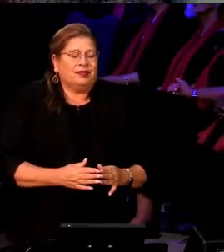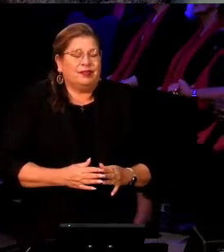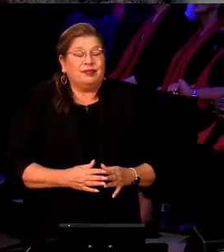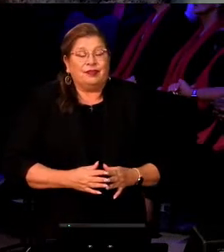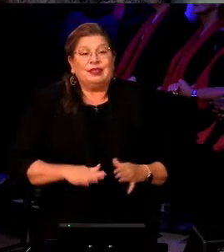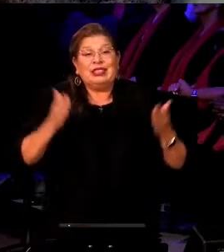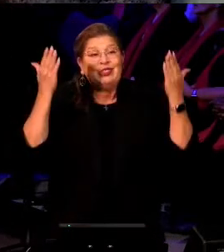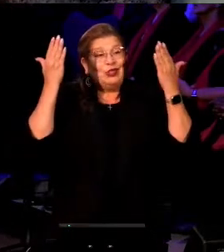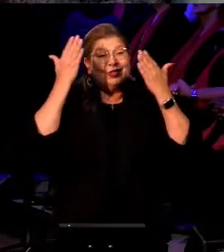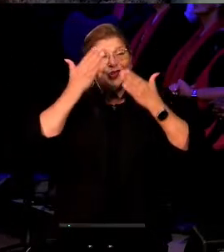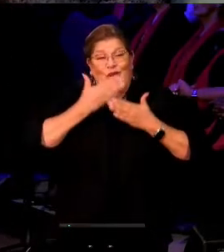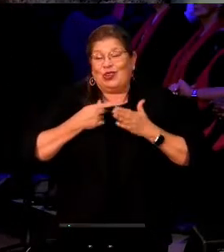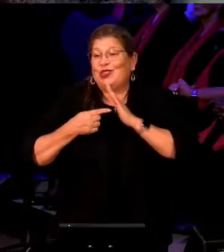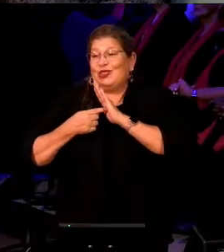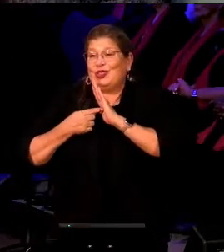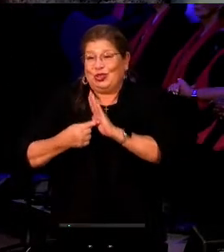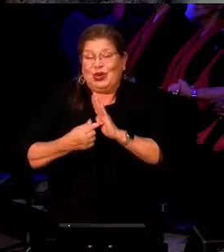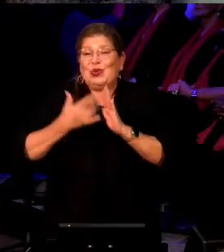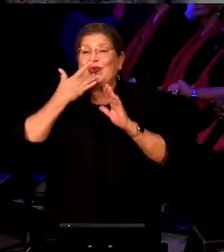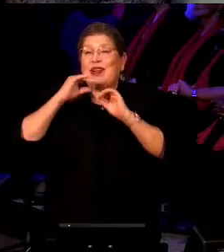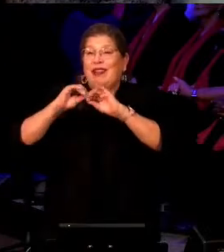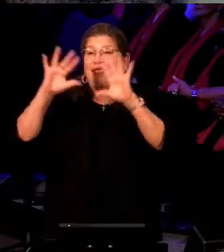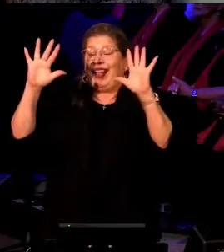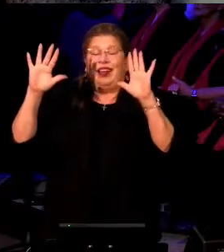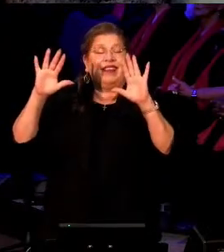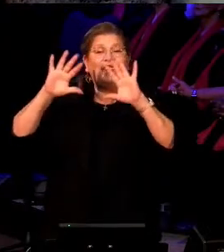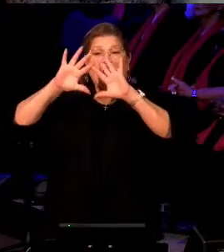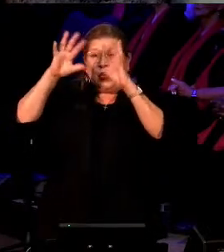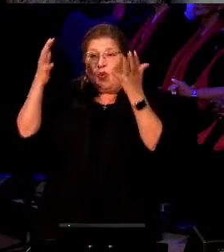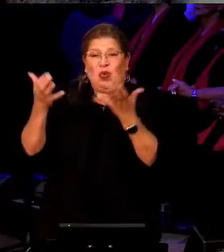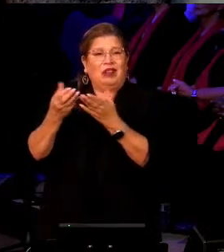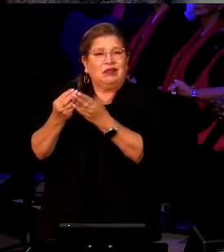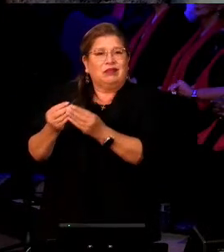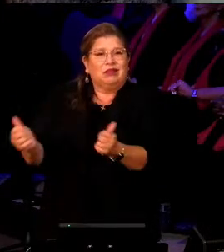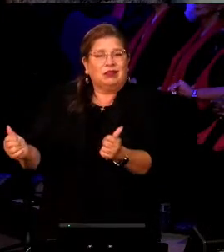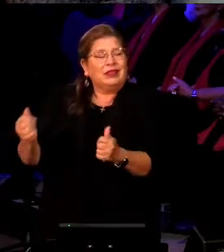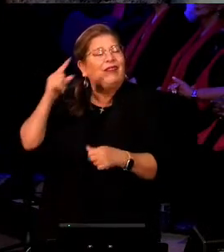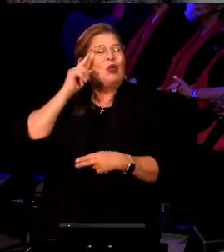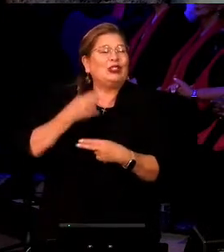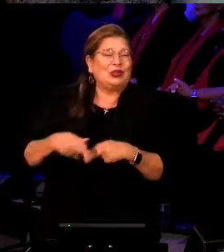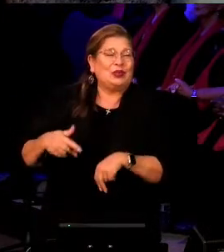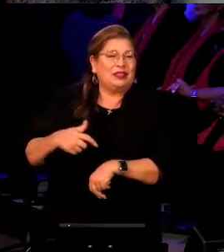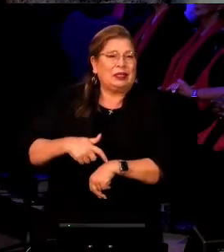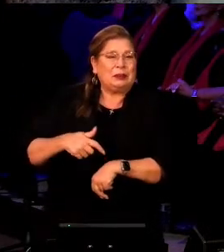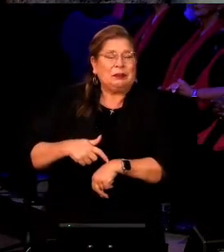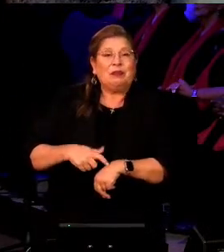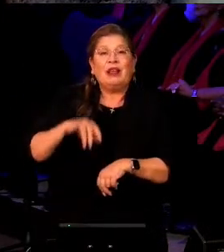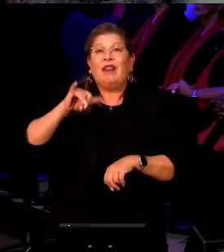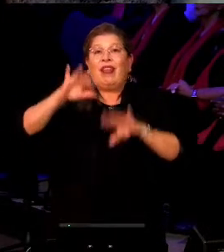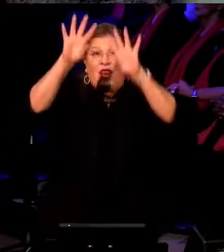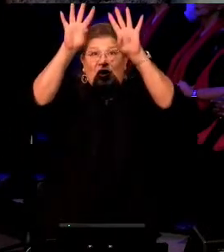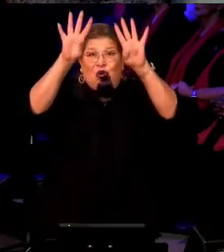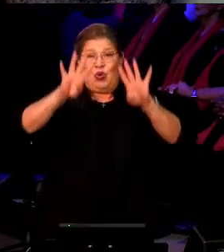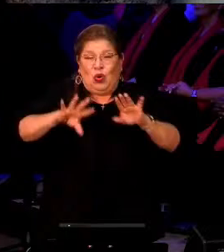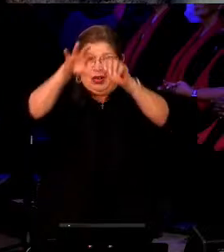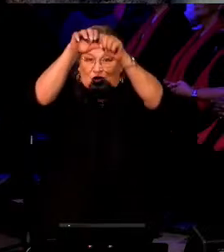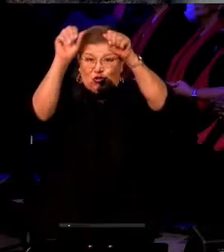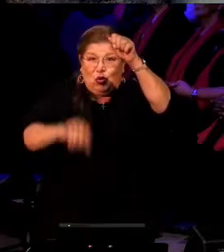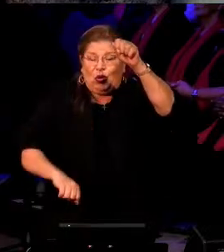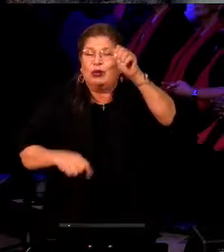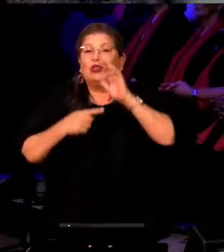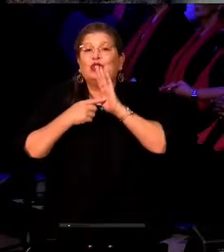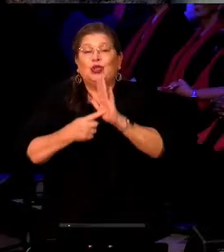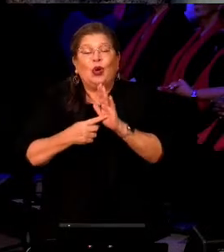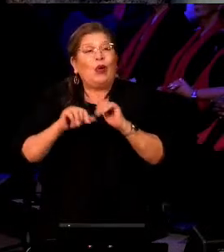The darkness shows us that the light of the world is extinguished for a time. The torn curtain shows us that the pathway to